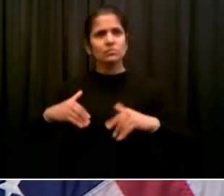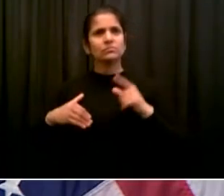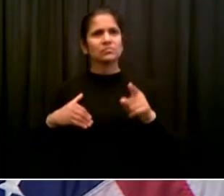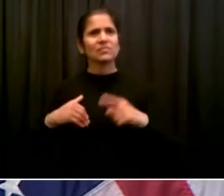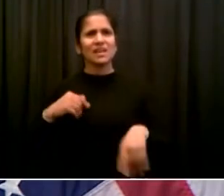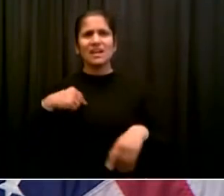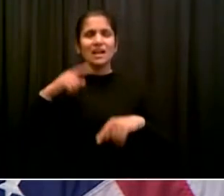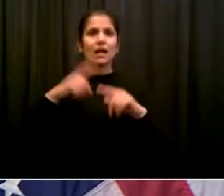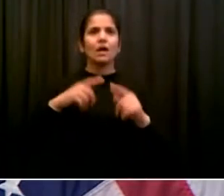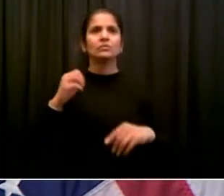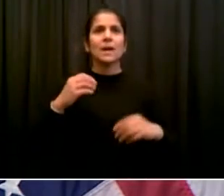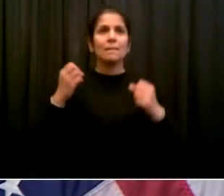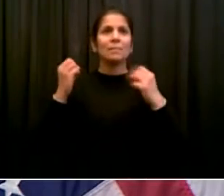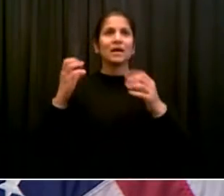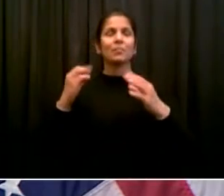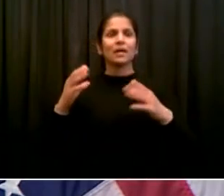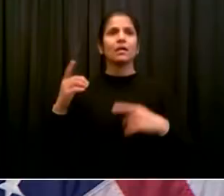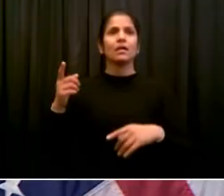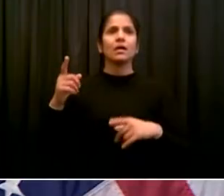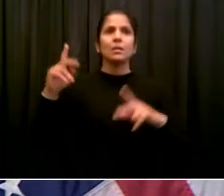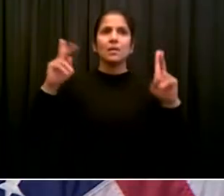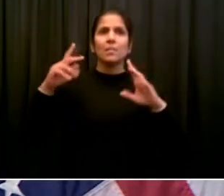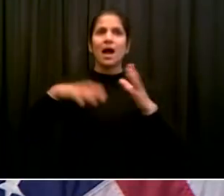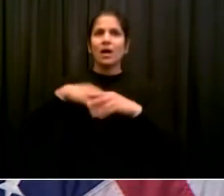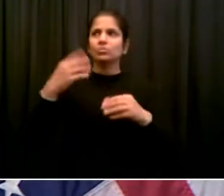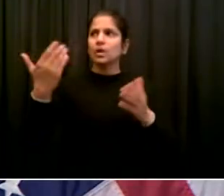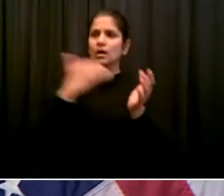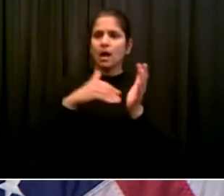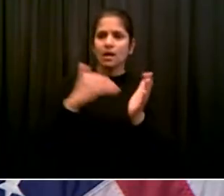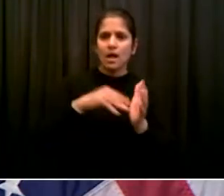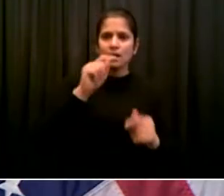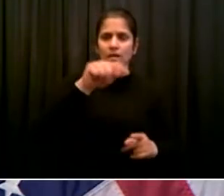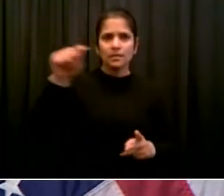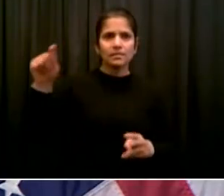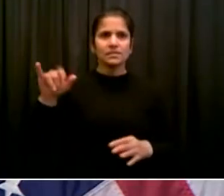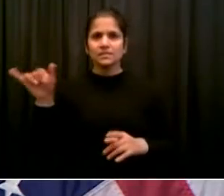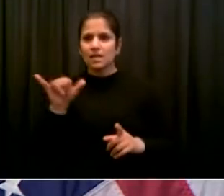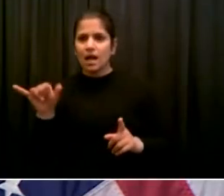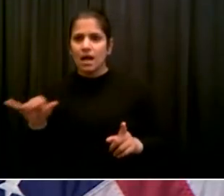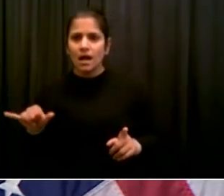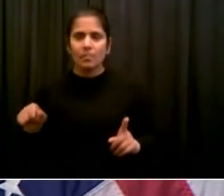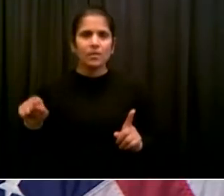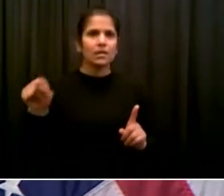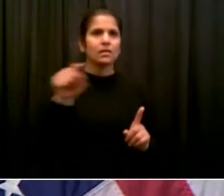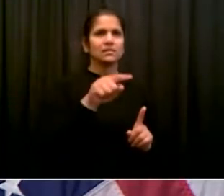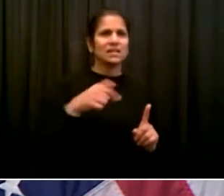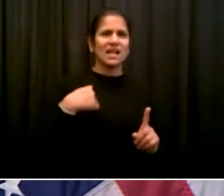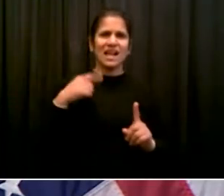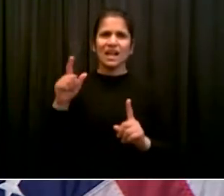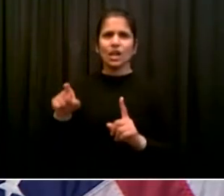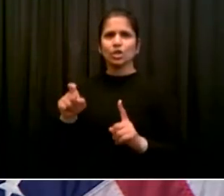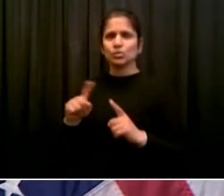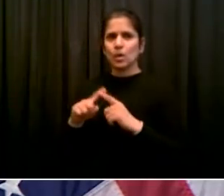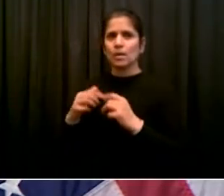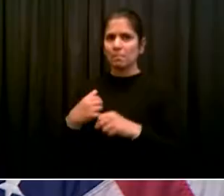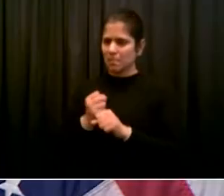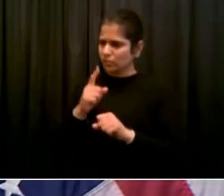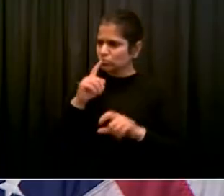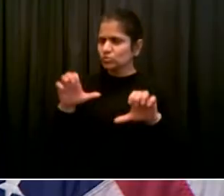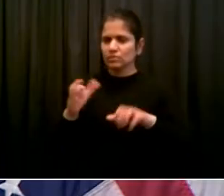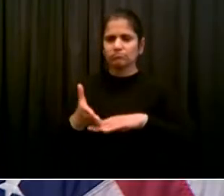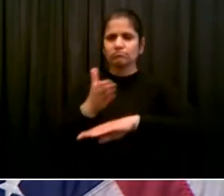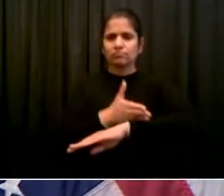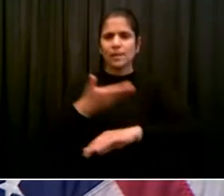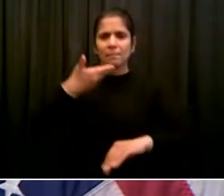better look in the mirror and say, what can we do better? And I think that, a lot of elements of this reform plan are reflected in that.